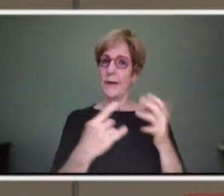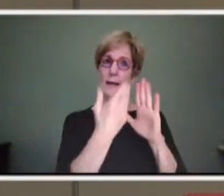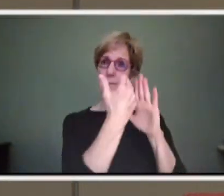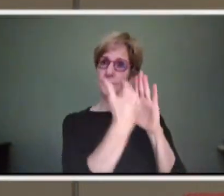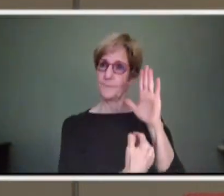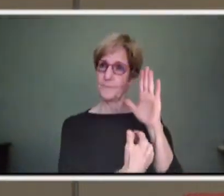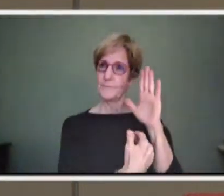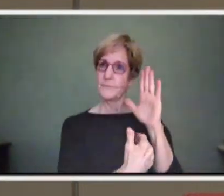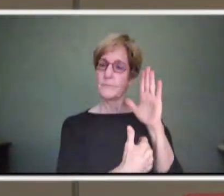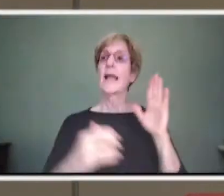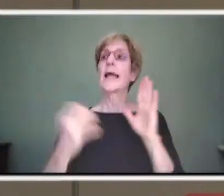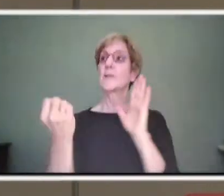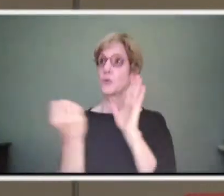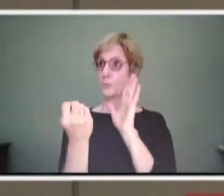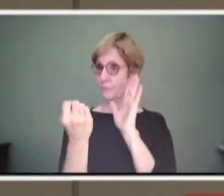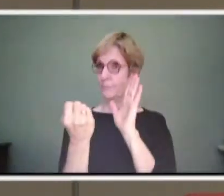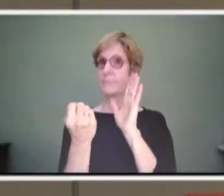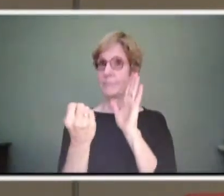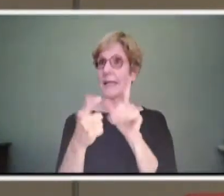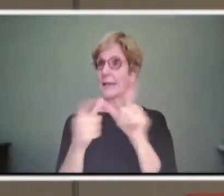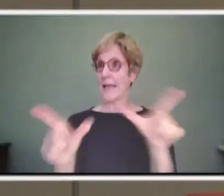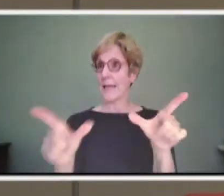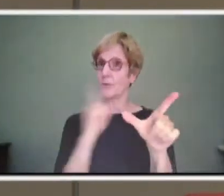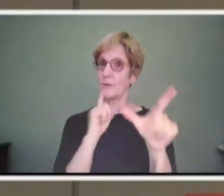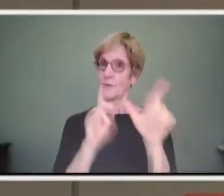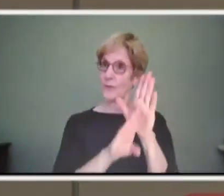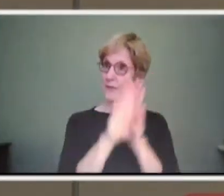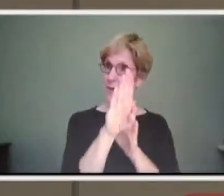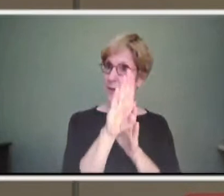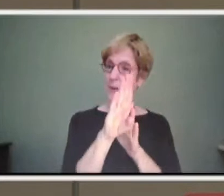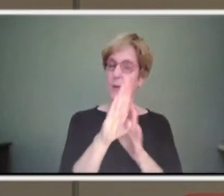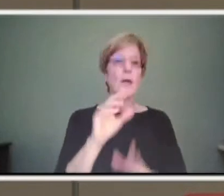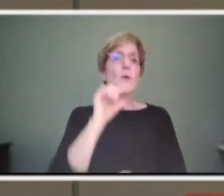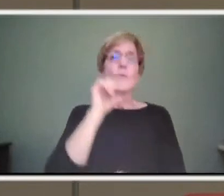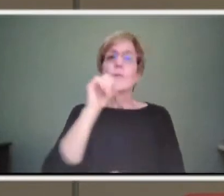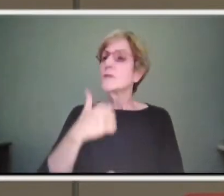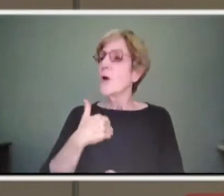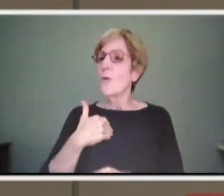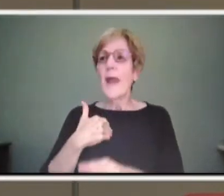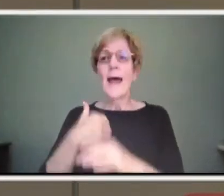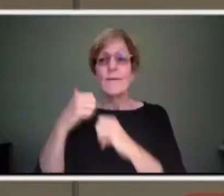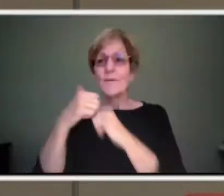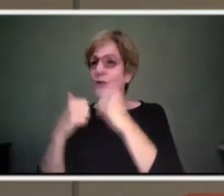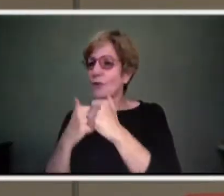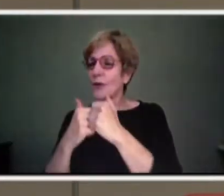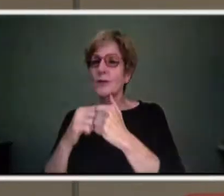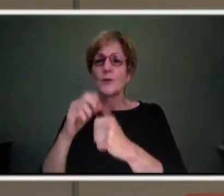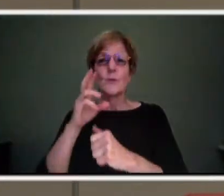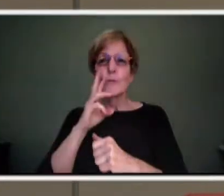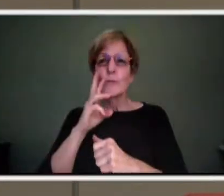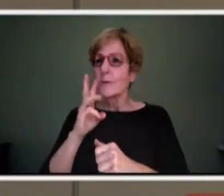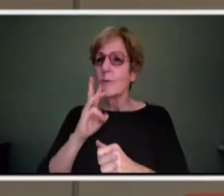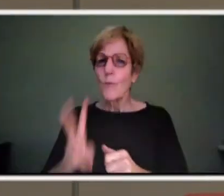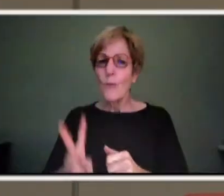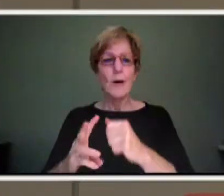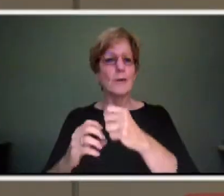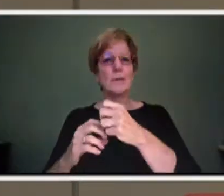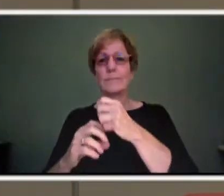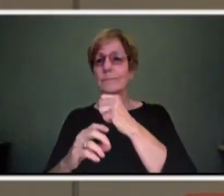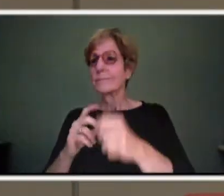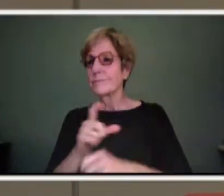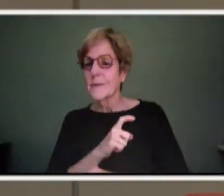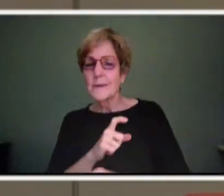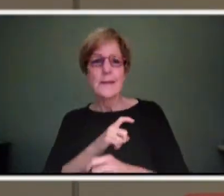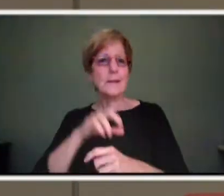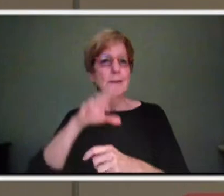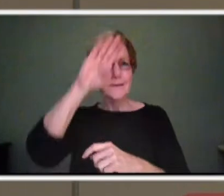approving language for a development when we don't have the infrastructure in place. I am supporting my